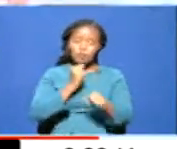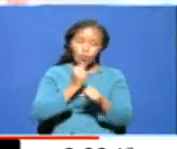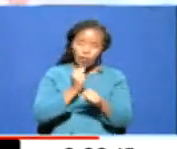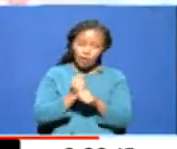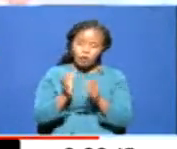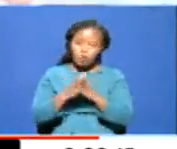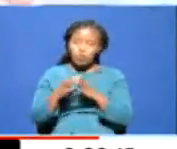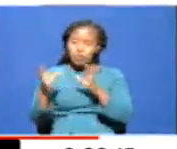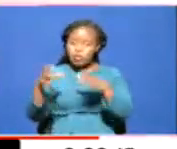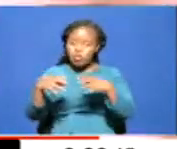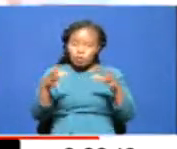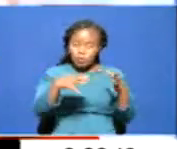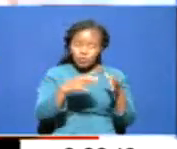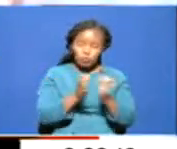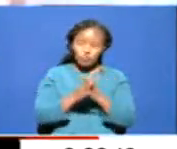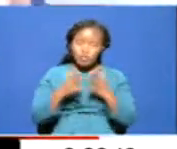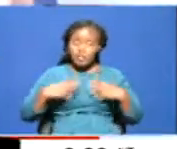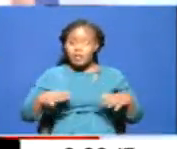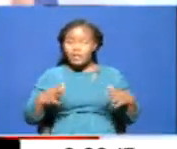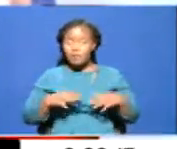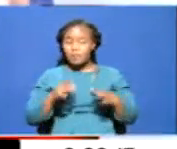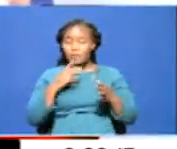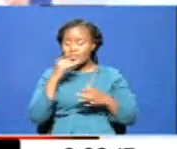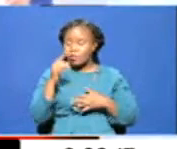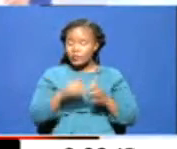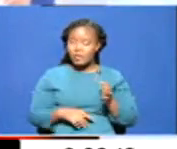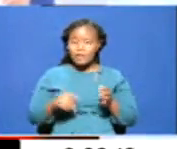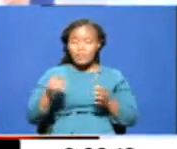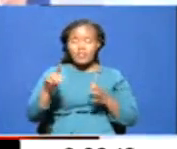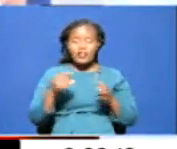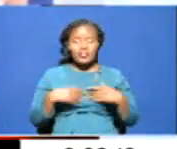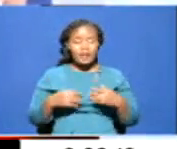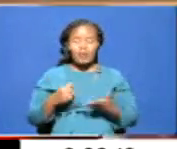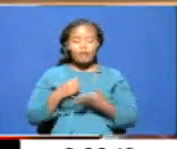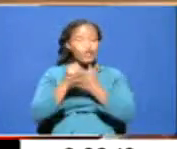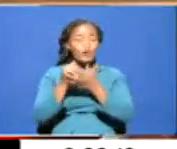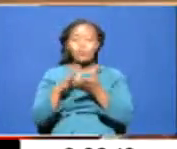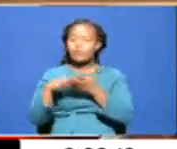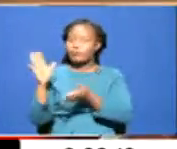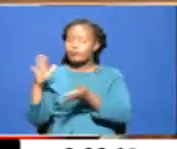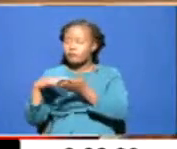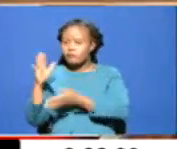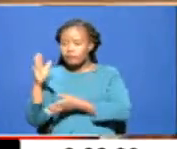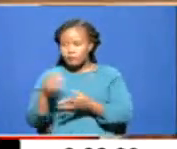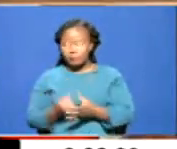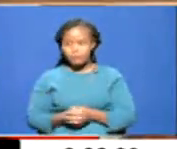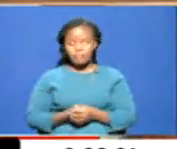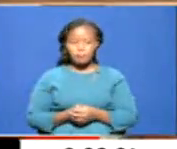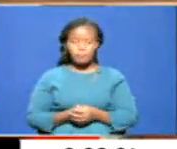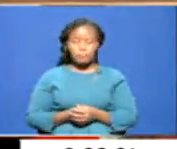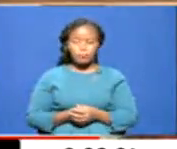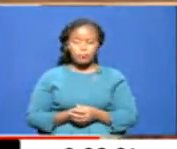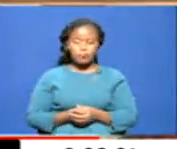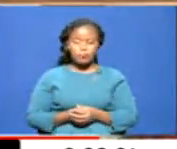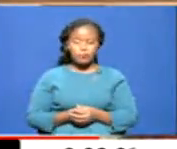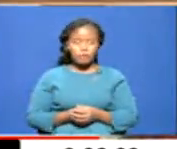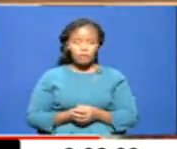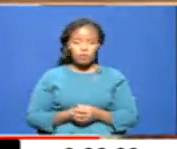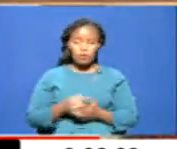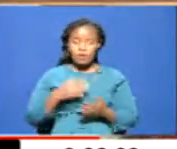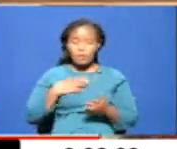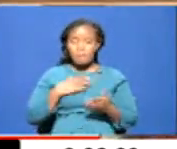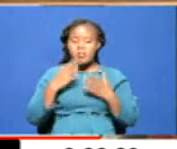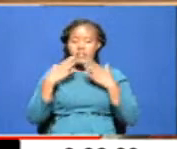with residents, saying it has helped in weeding out criminals within the region. Nashukuru OCS hapa